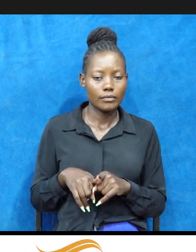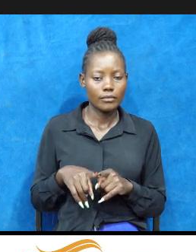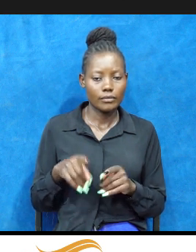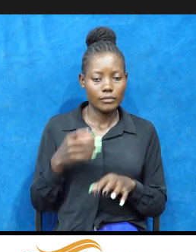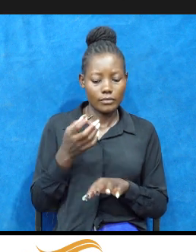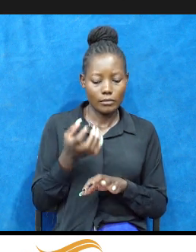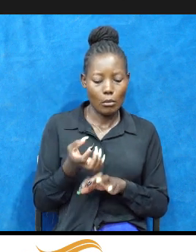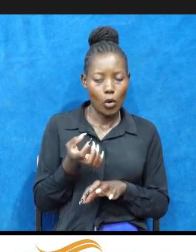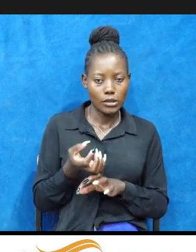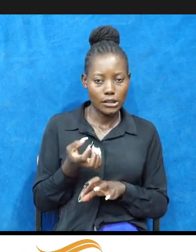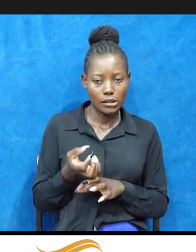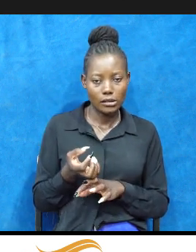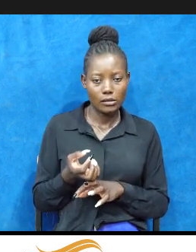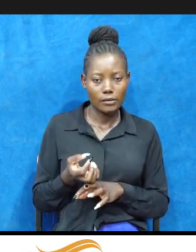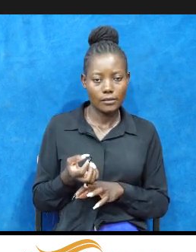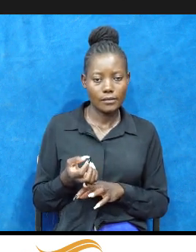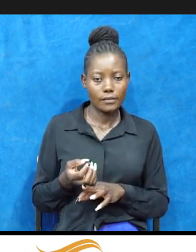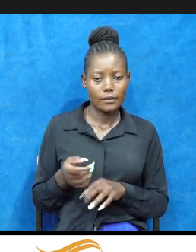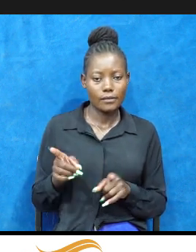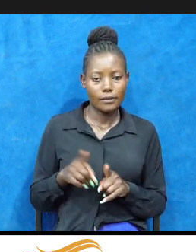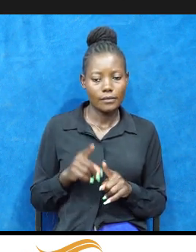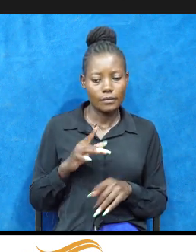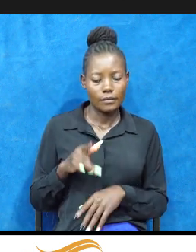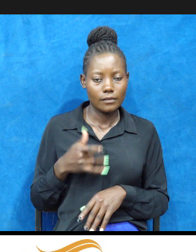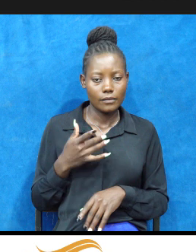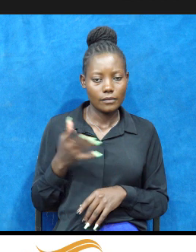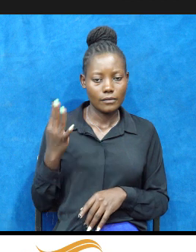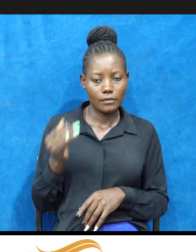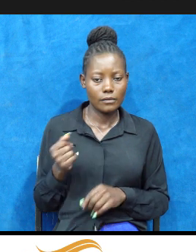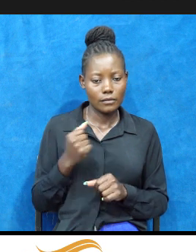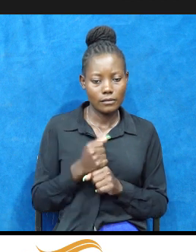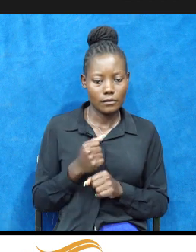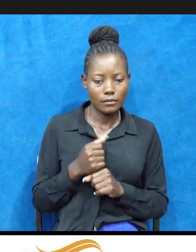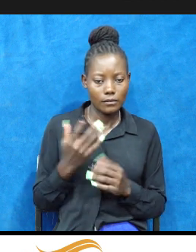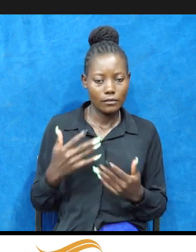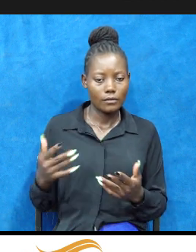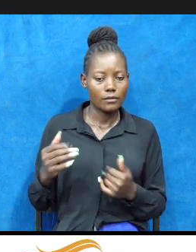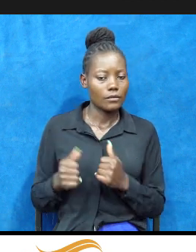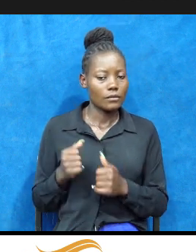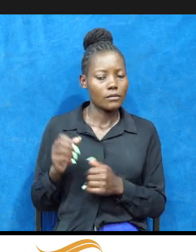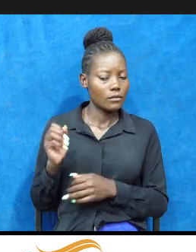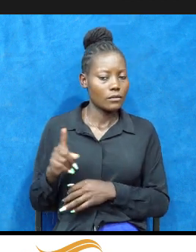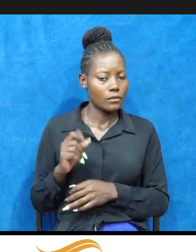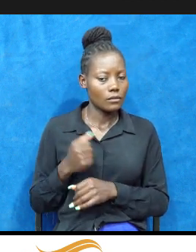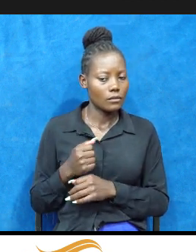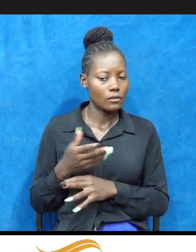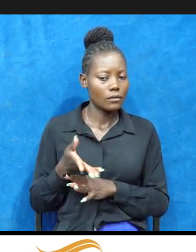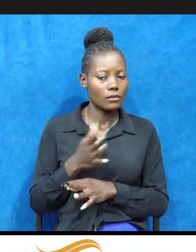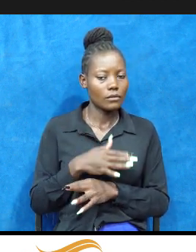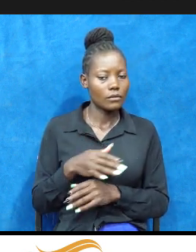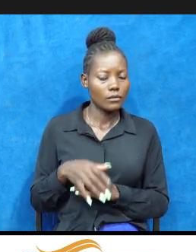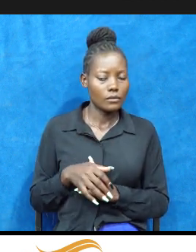going sky high, and they're feeling invincible because they're doing things that they definitely couldn't do before.